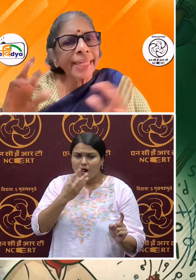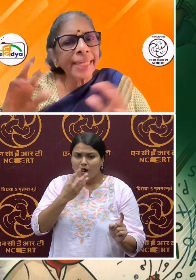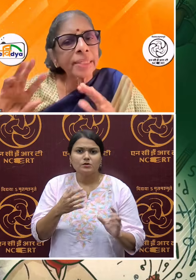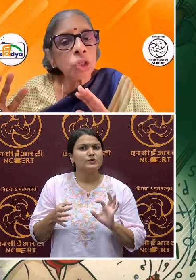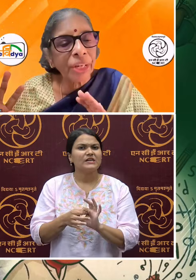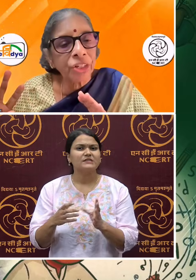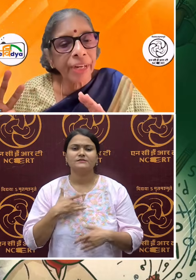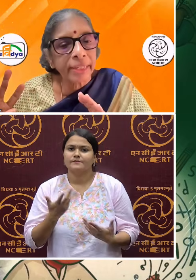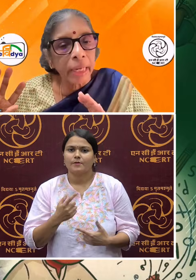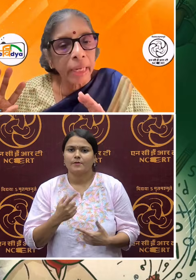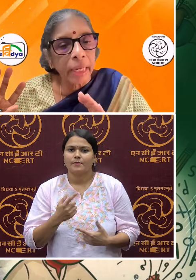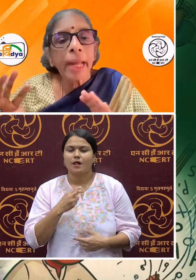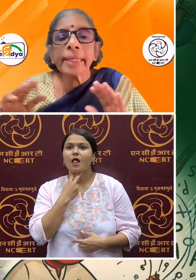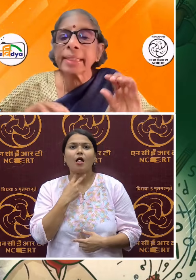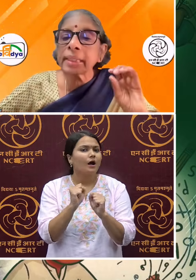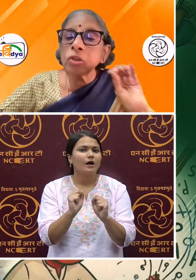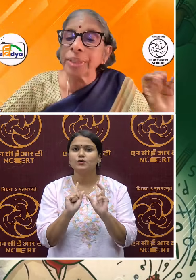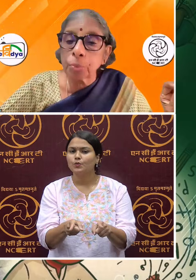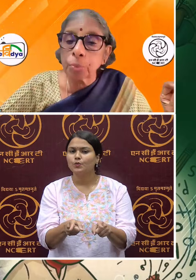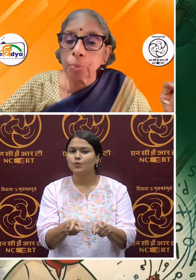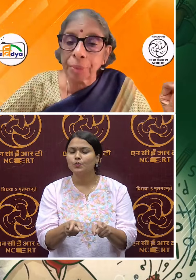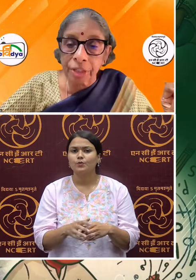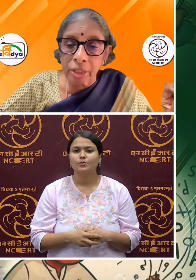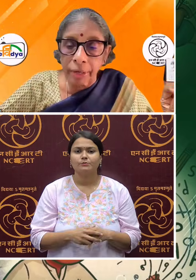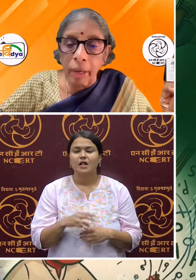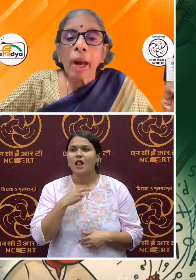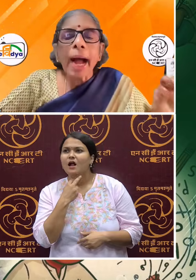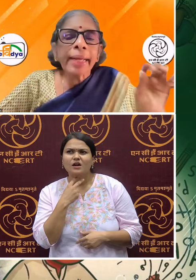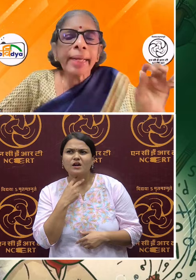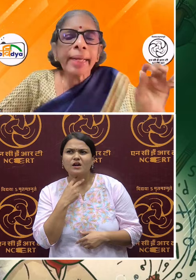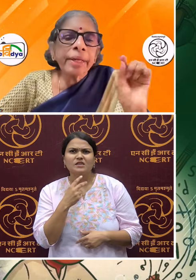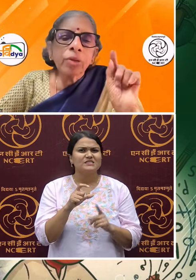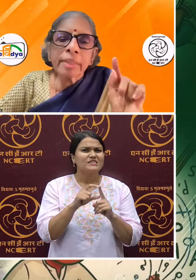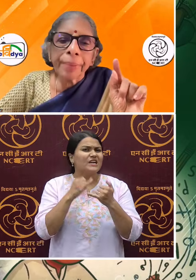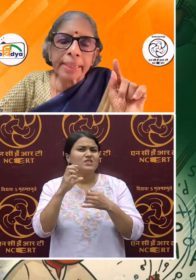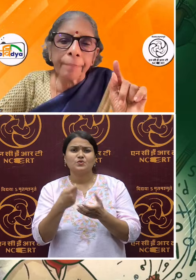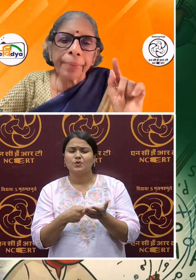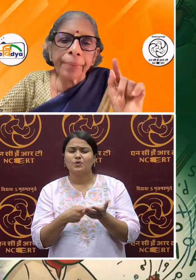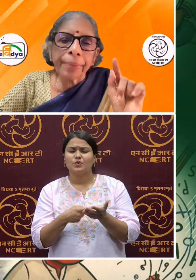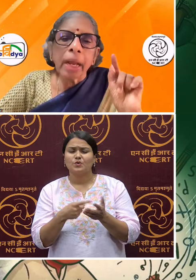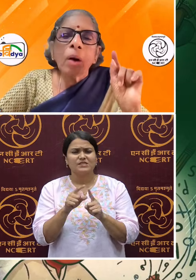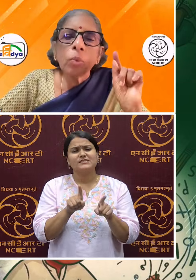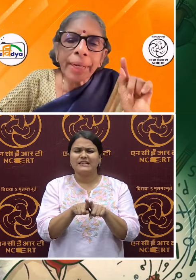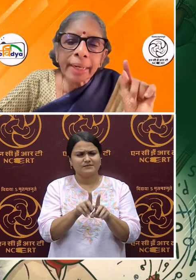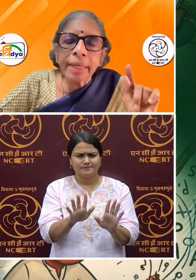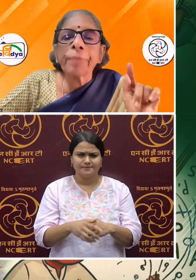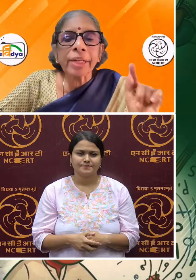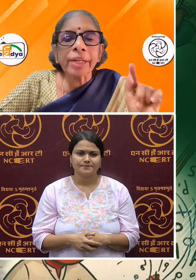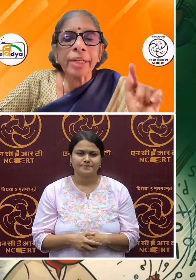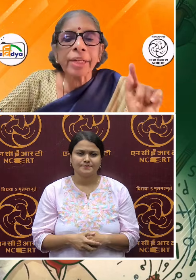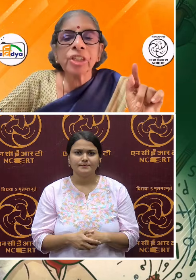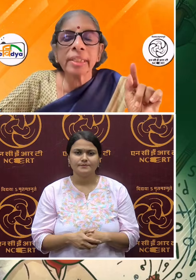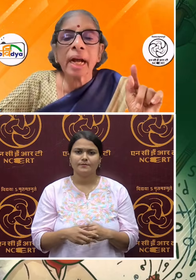connection. It is not a speech difficulty. It is nothing to do with a speech disorder. I can give you a simple example. Doing a